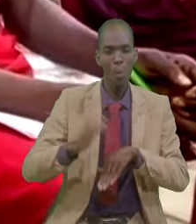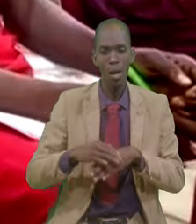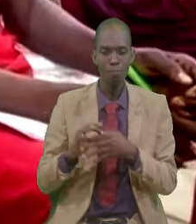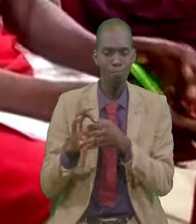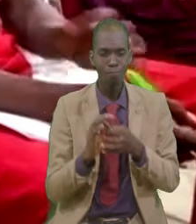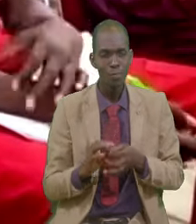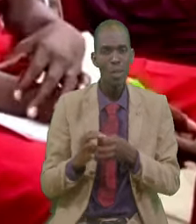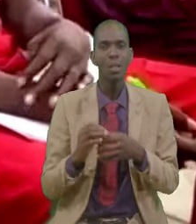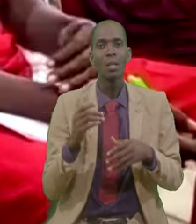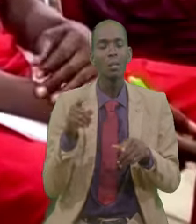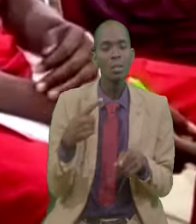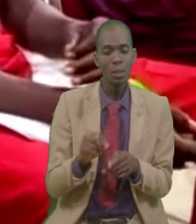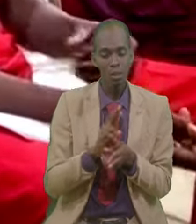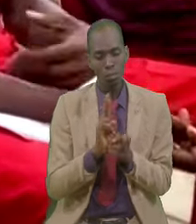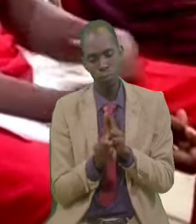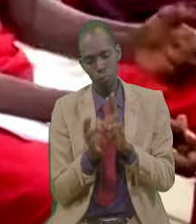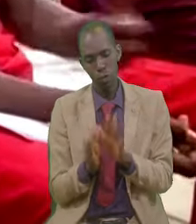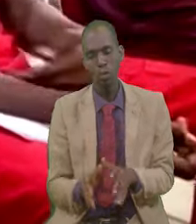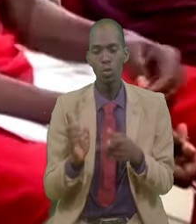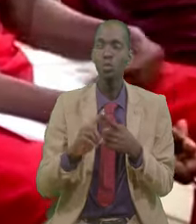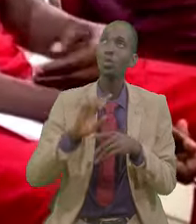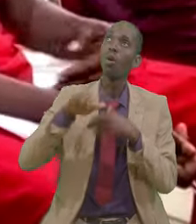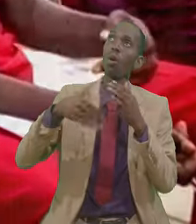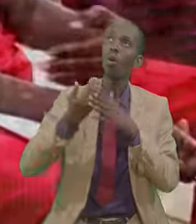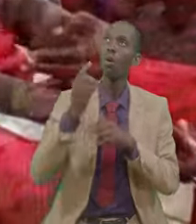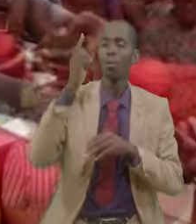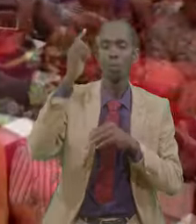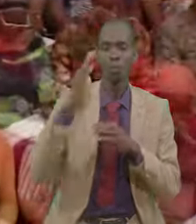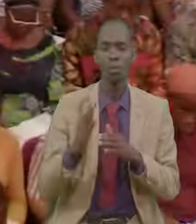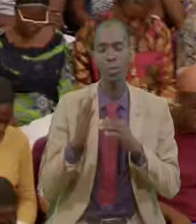penitent to the Almighty. Look at Titus.